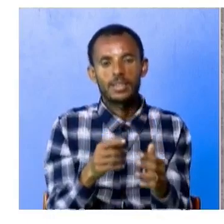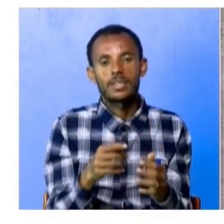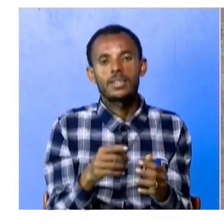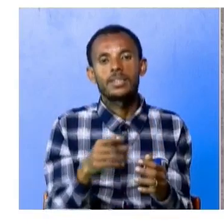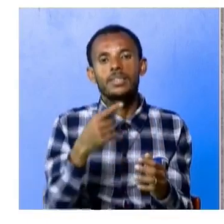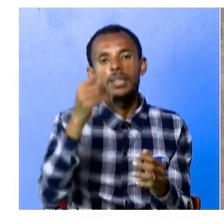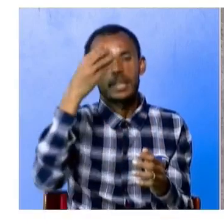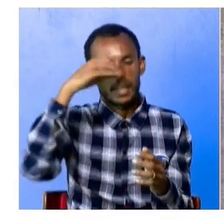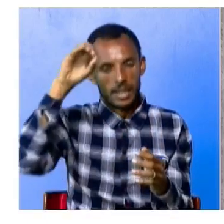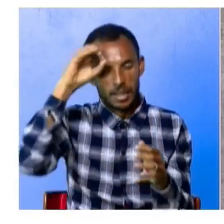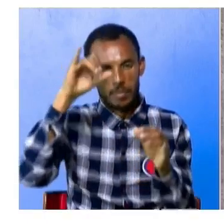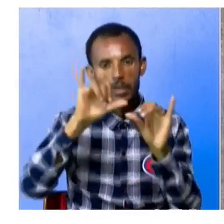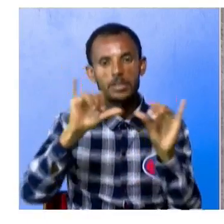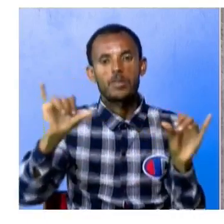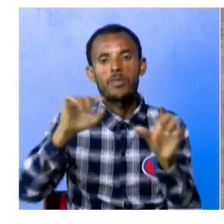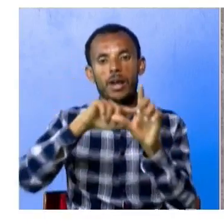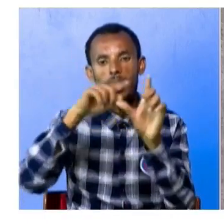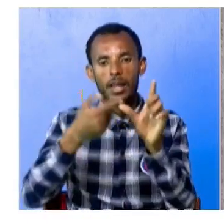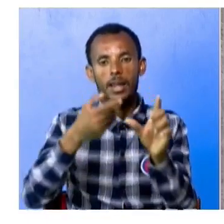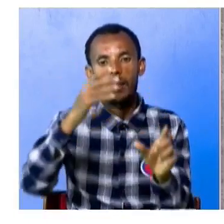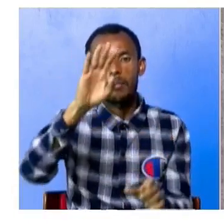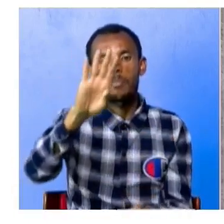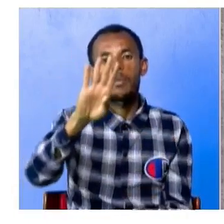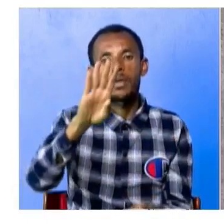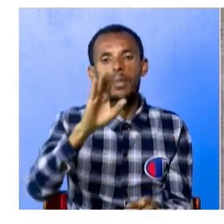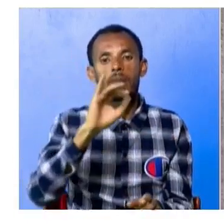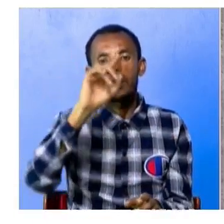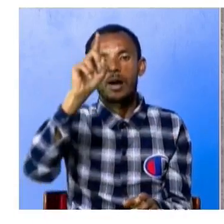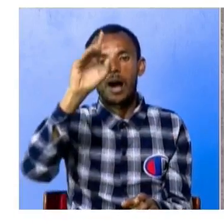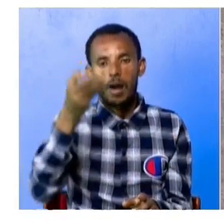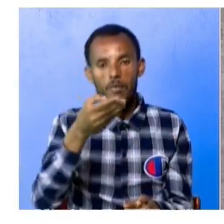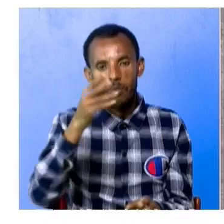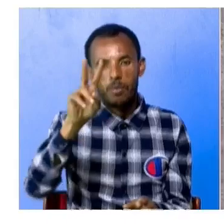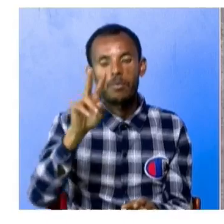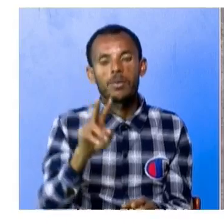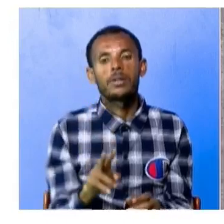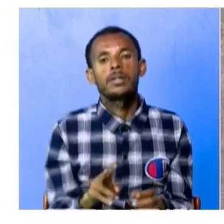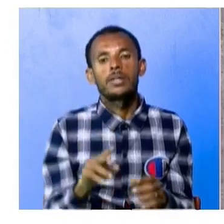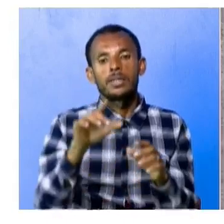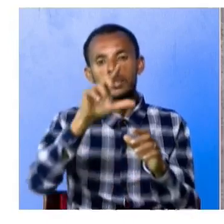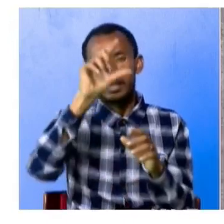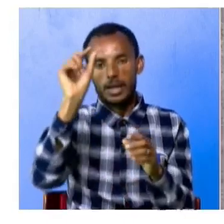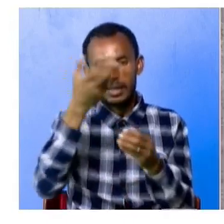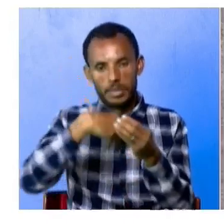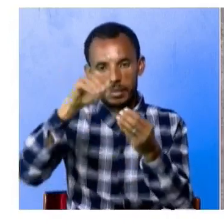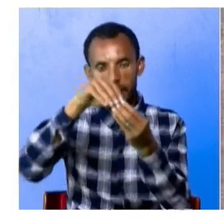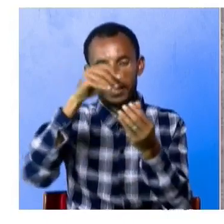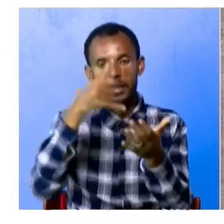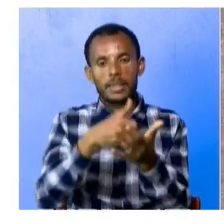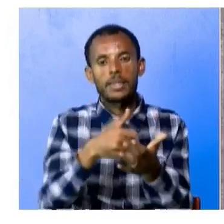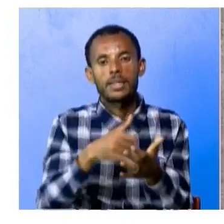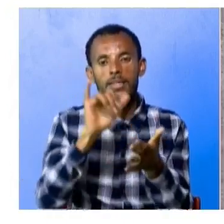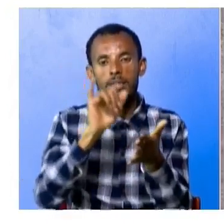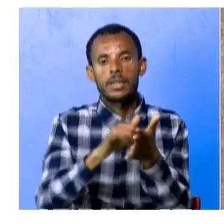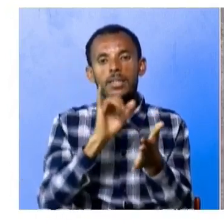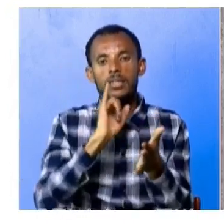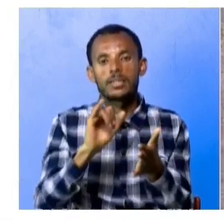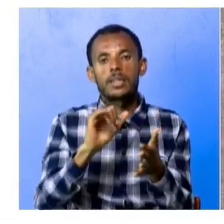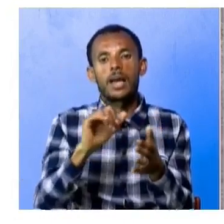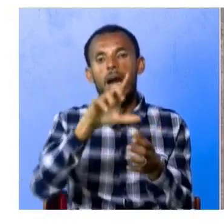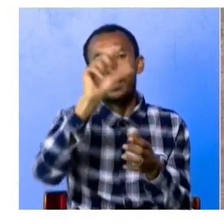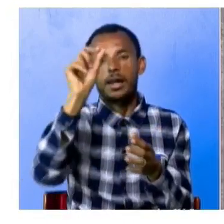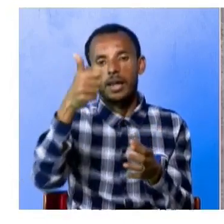the degree measure of angle B is half of the arc subtending it, that is arc